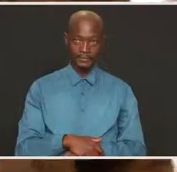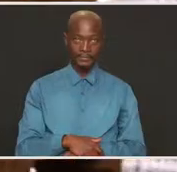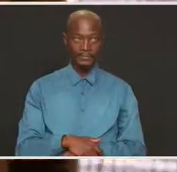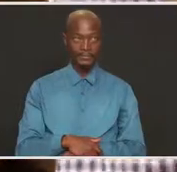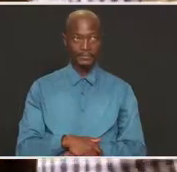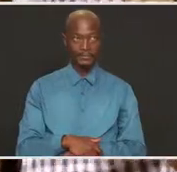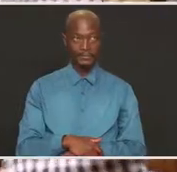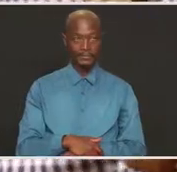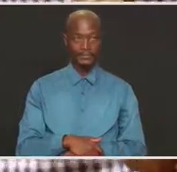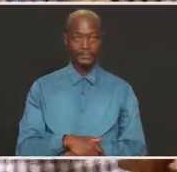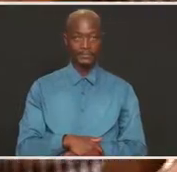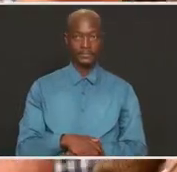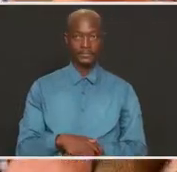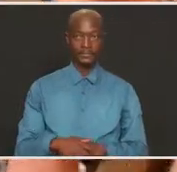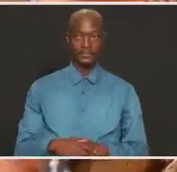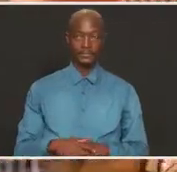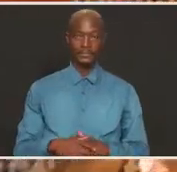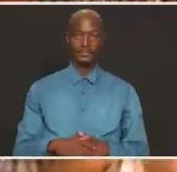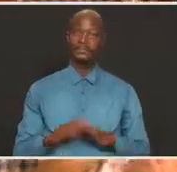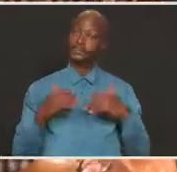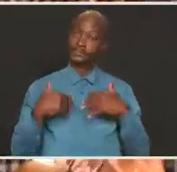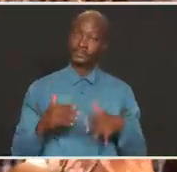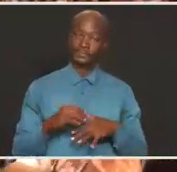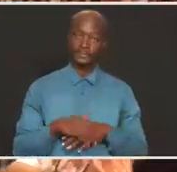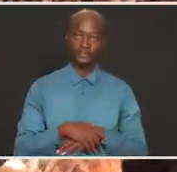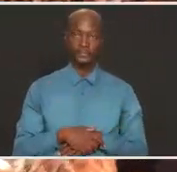yeah let's understand that sure